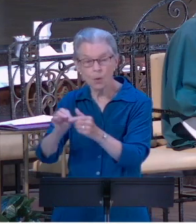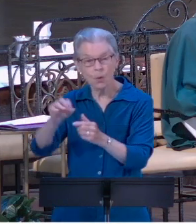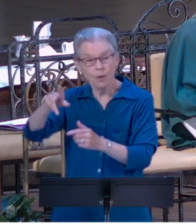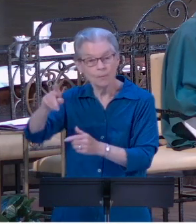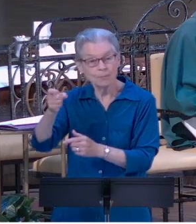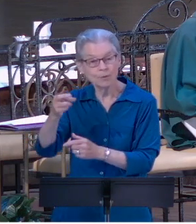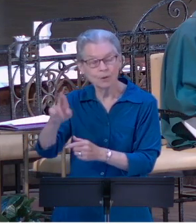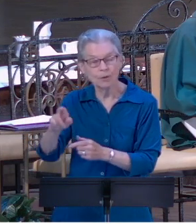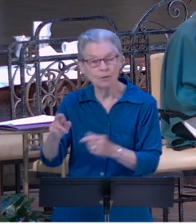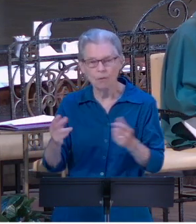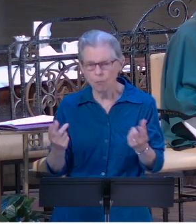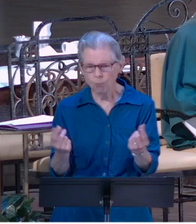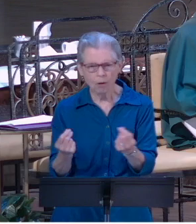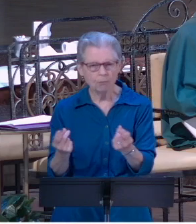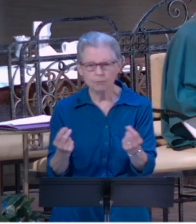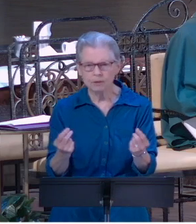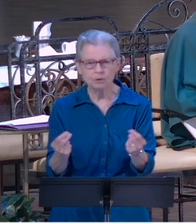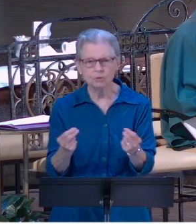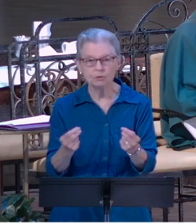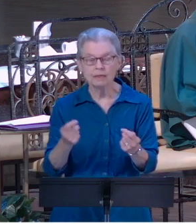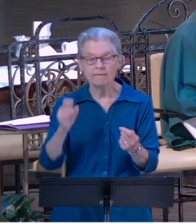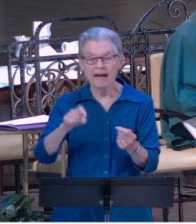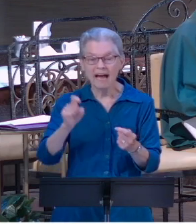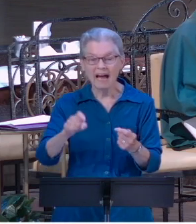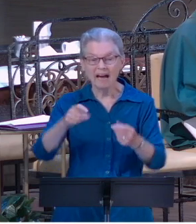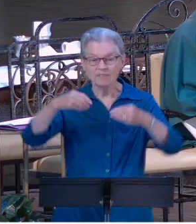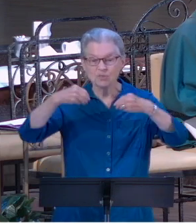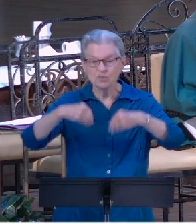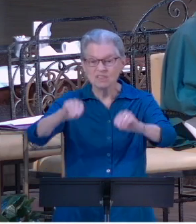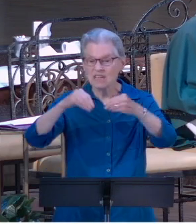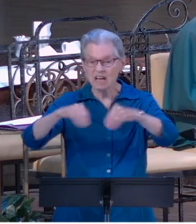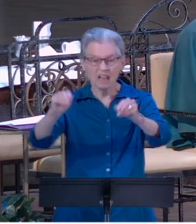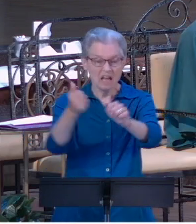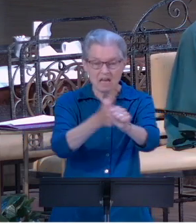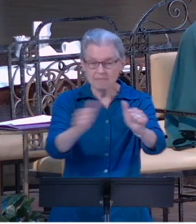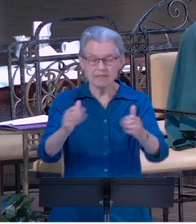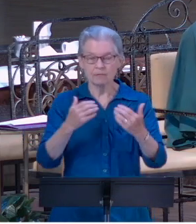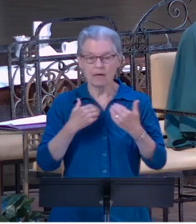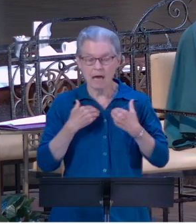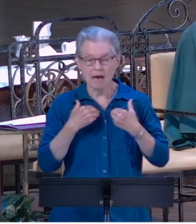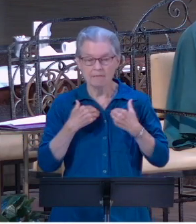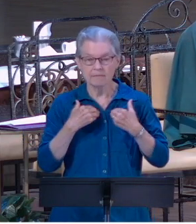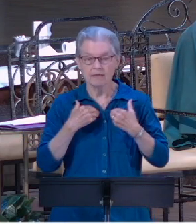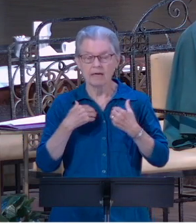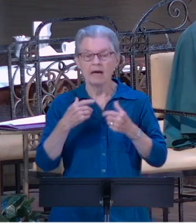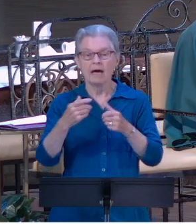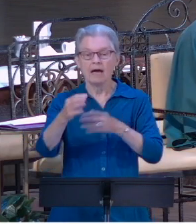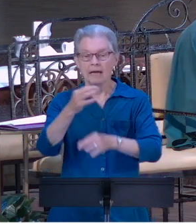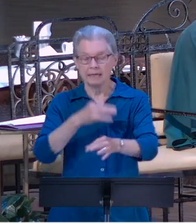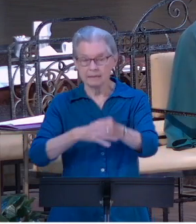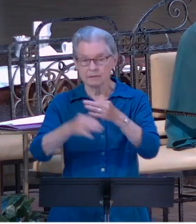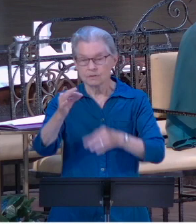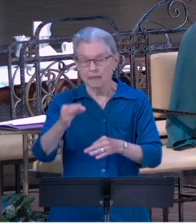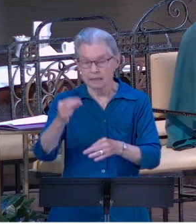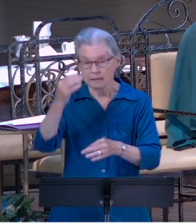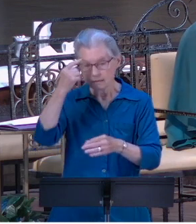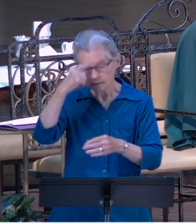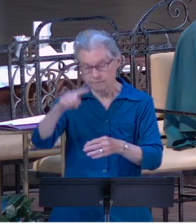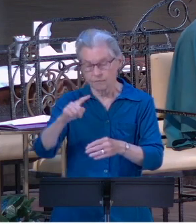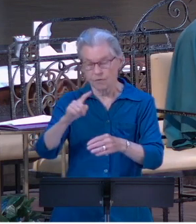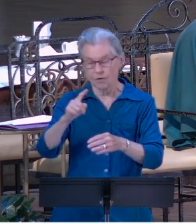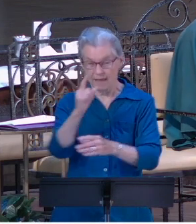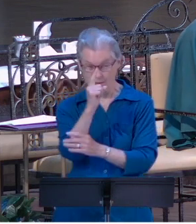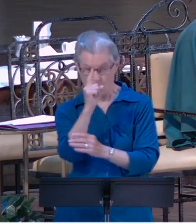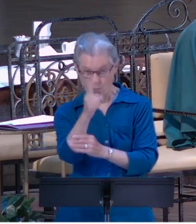to sell all we have and out of joy to trade everything we have to obtain the one